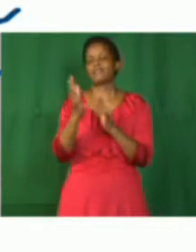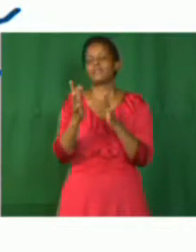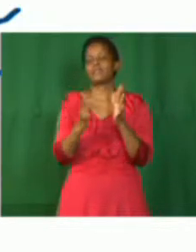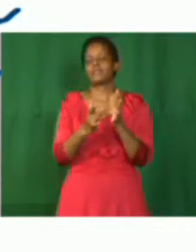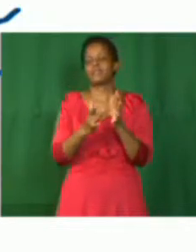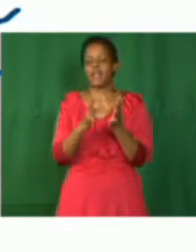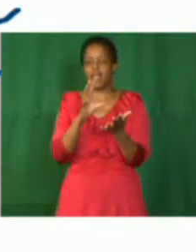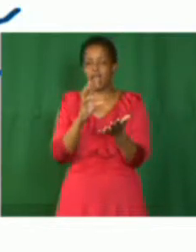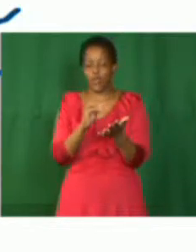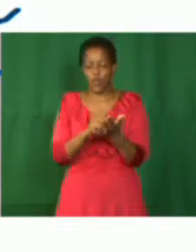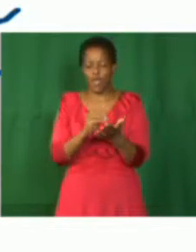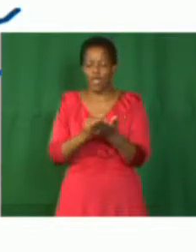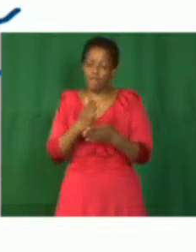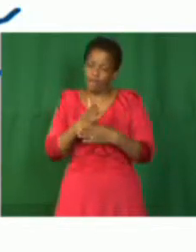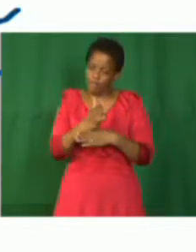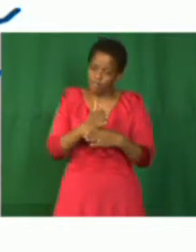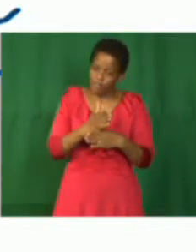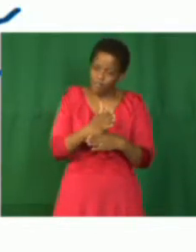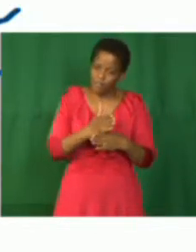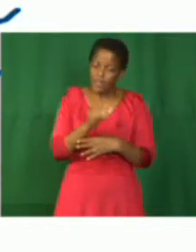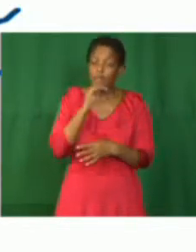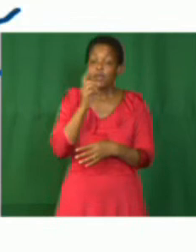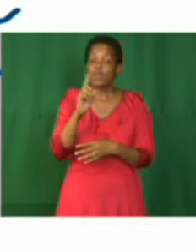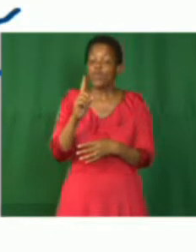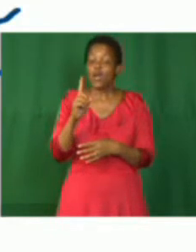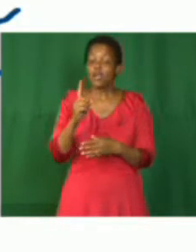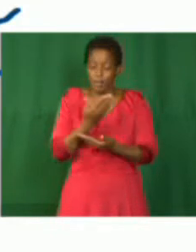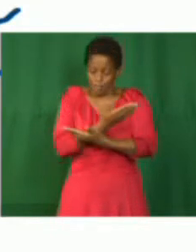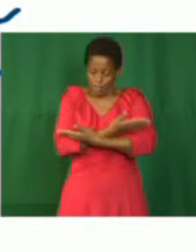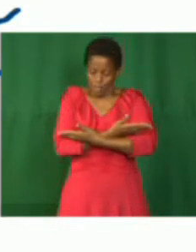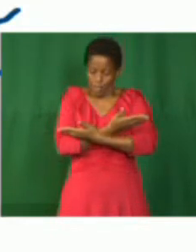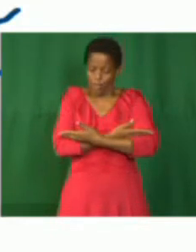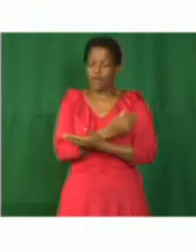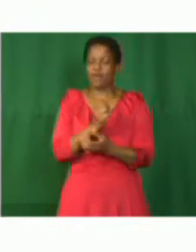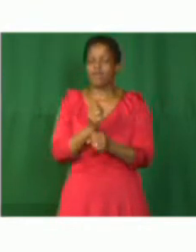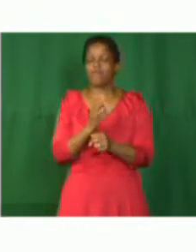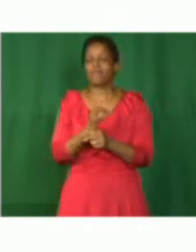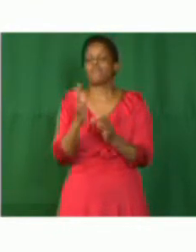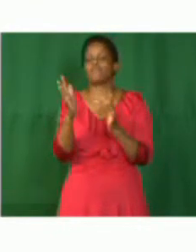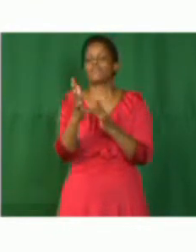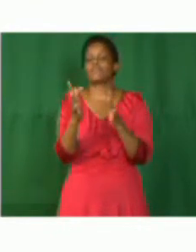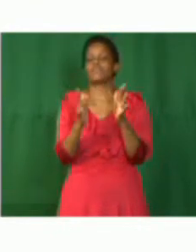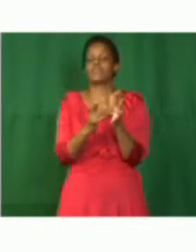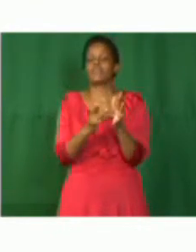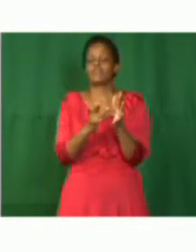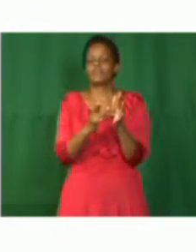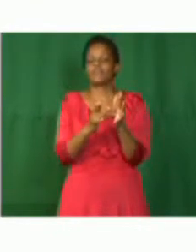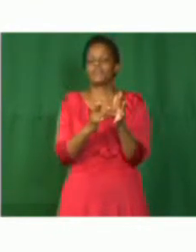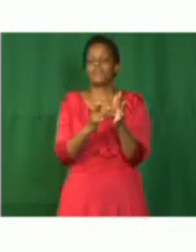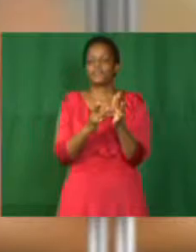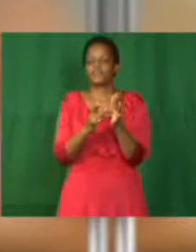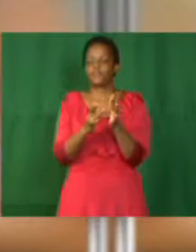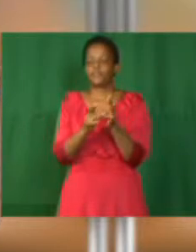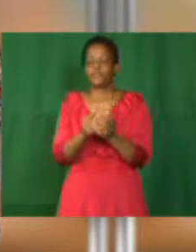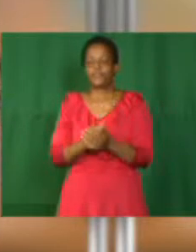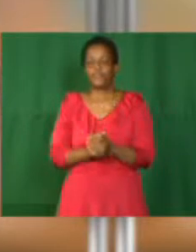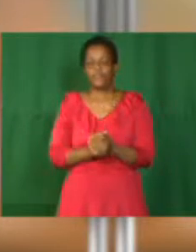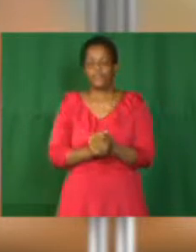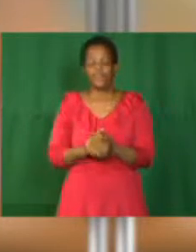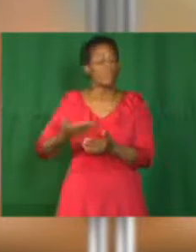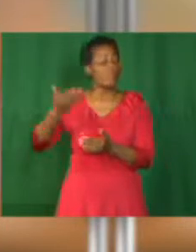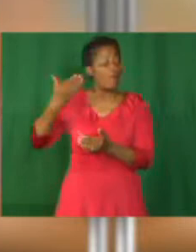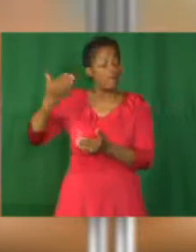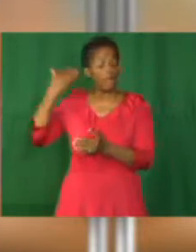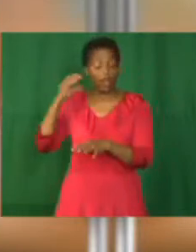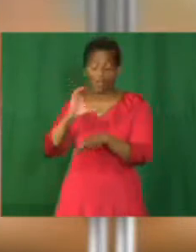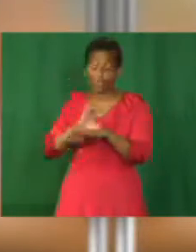have our bread here, which represents the body of Jesus. Now, again, the early church,